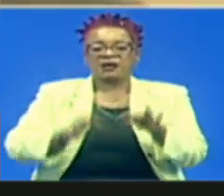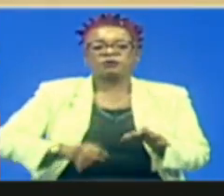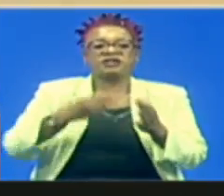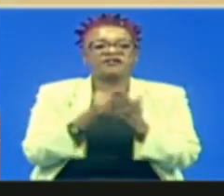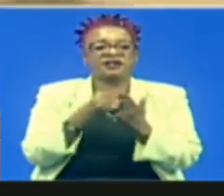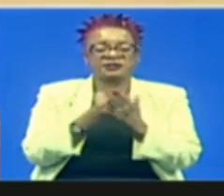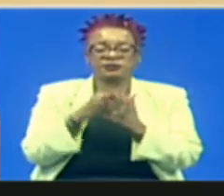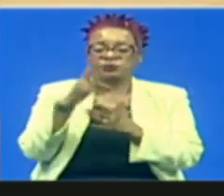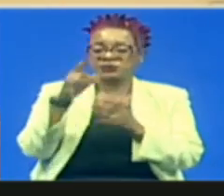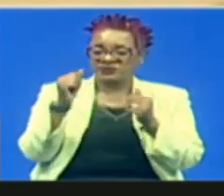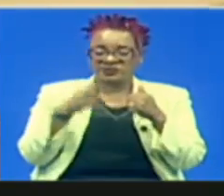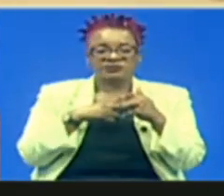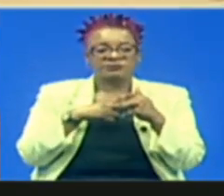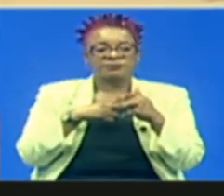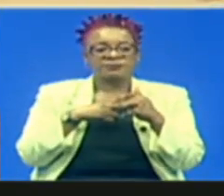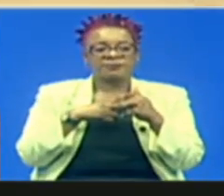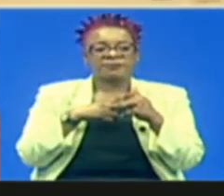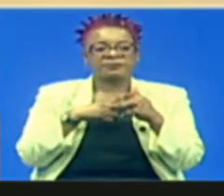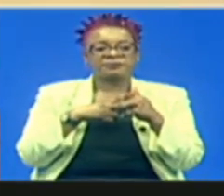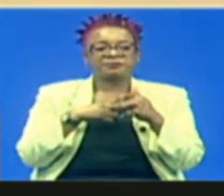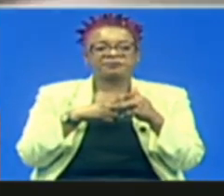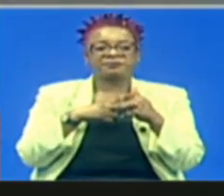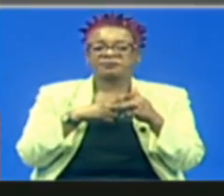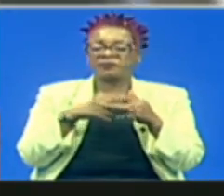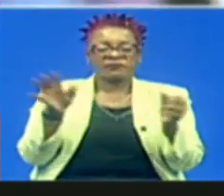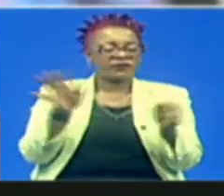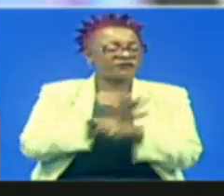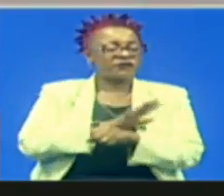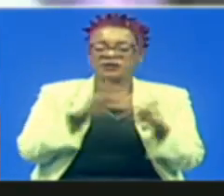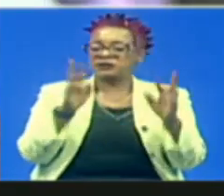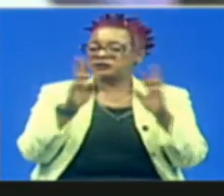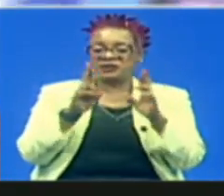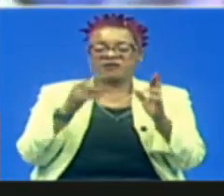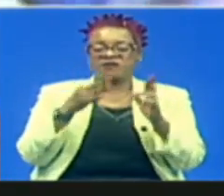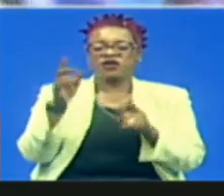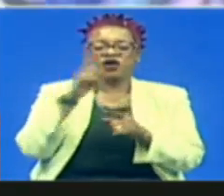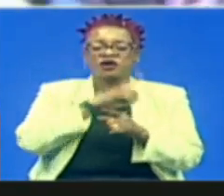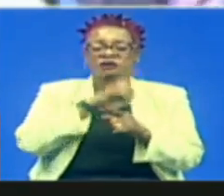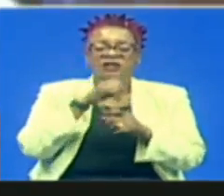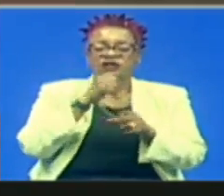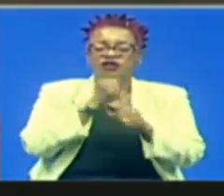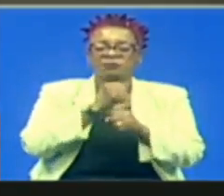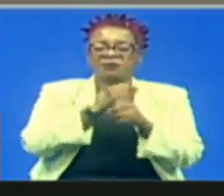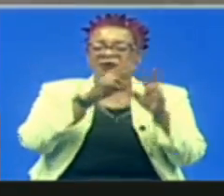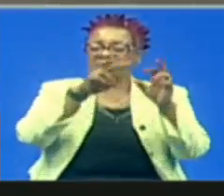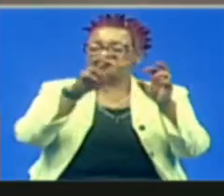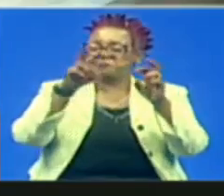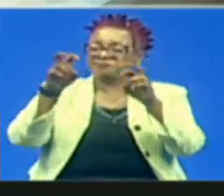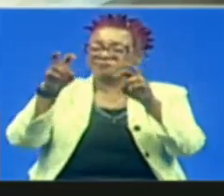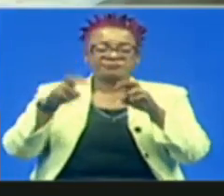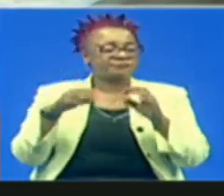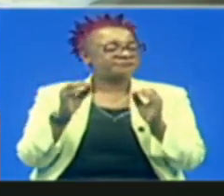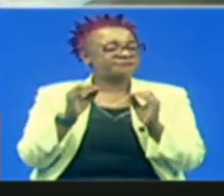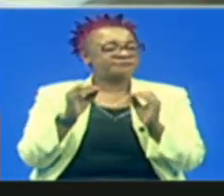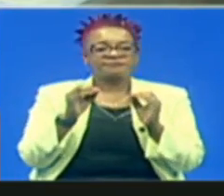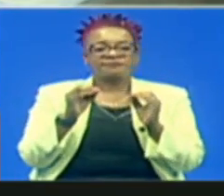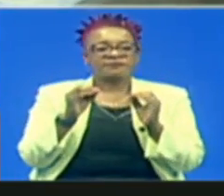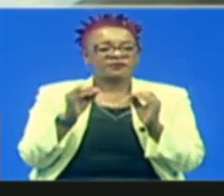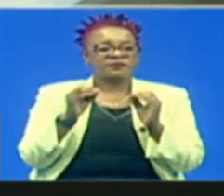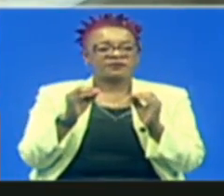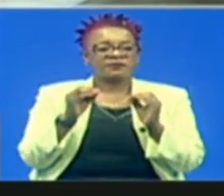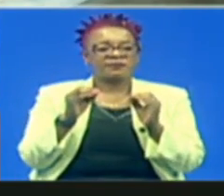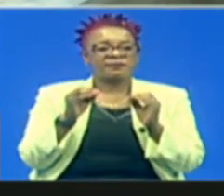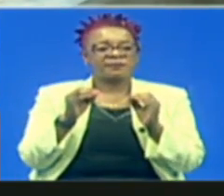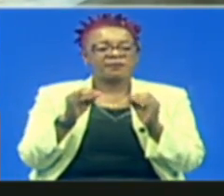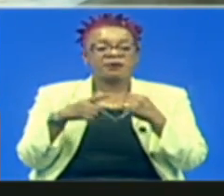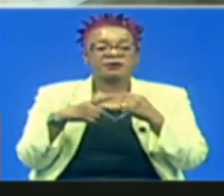in 2017, he was not fully prepared for the hostile job-seeking environment he was entering. For the whole day, like